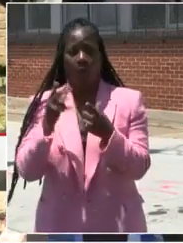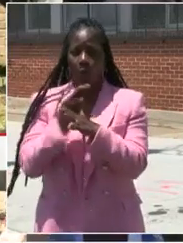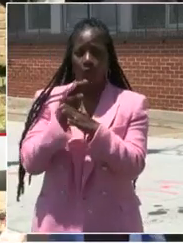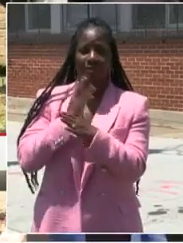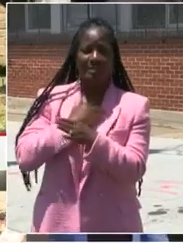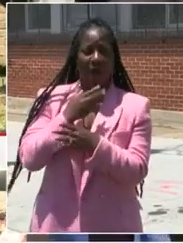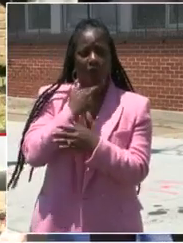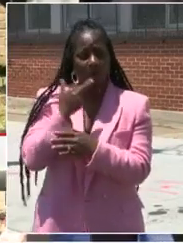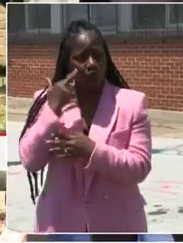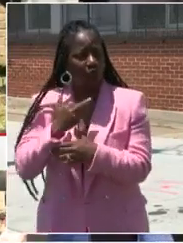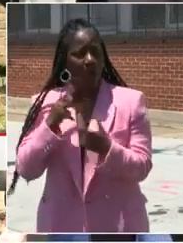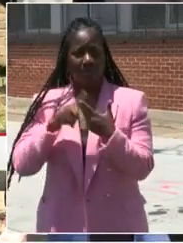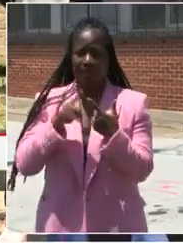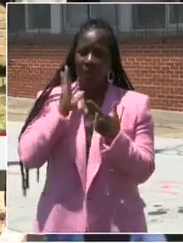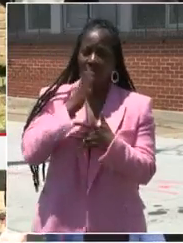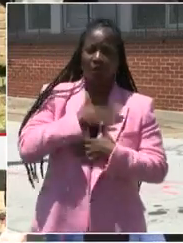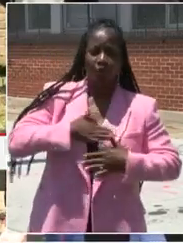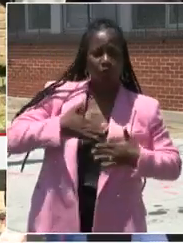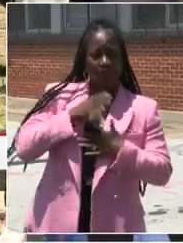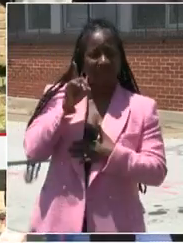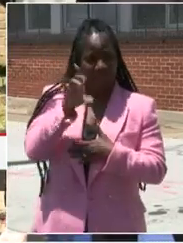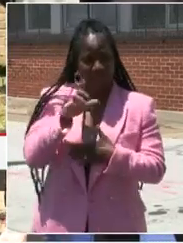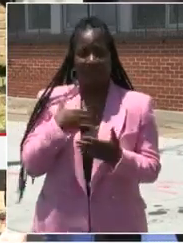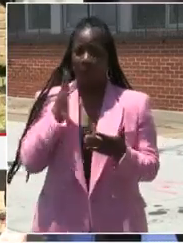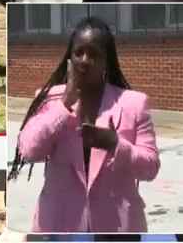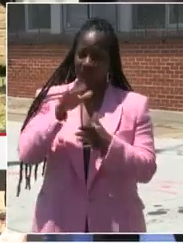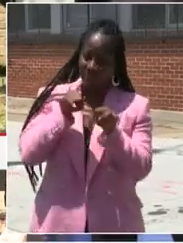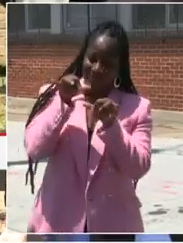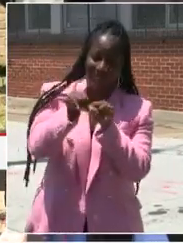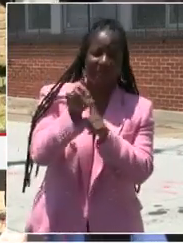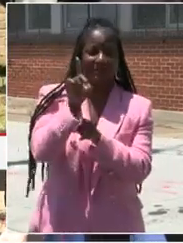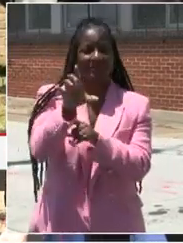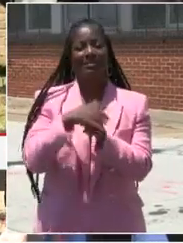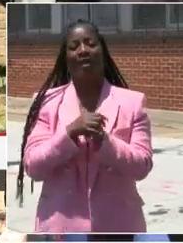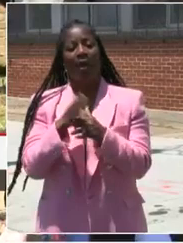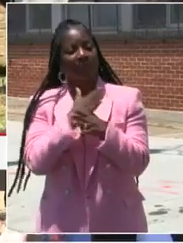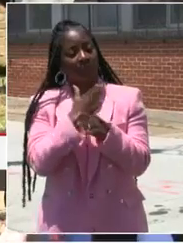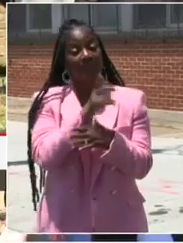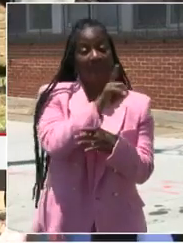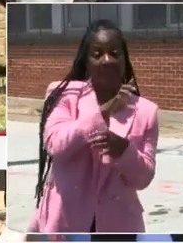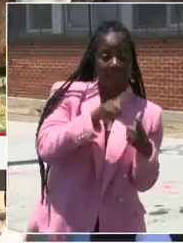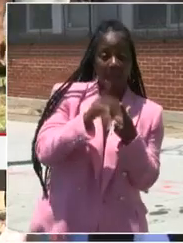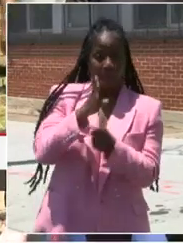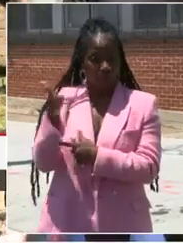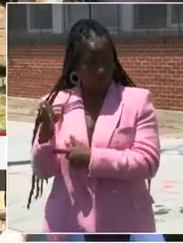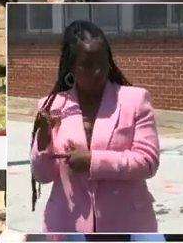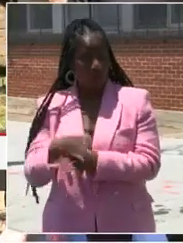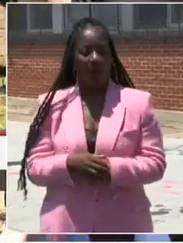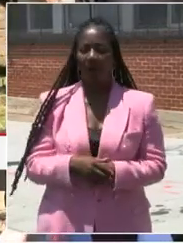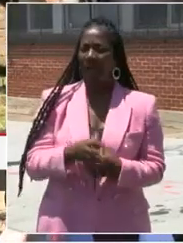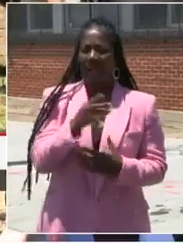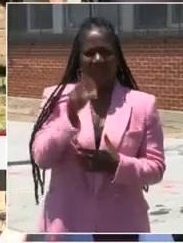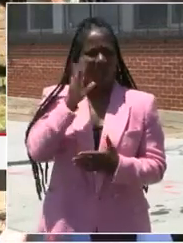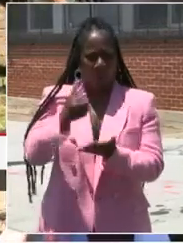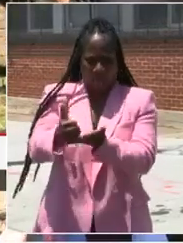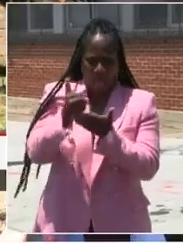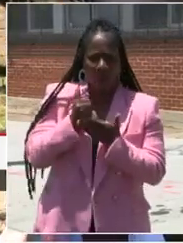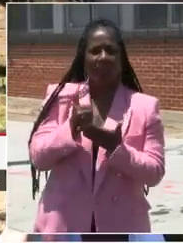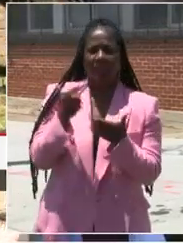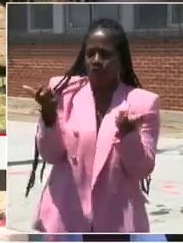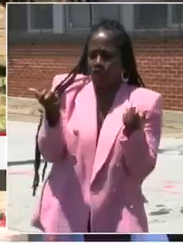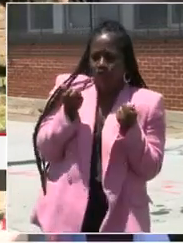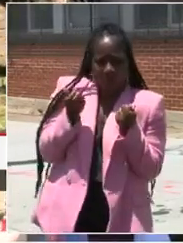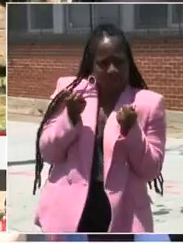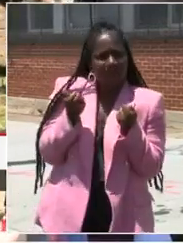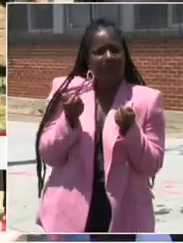our restaurants, they will enjoy D.C., they will stay in D.C. between D.C. and Baltimore, and it will help us